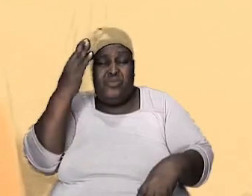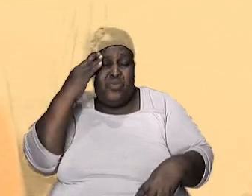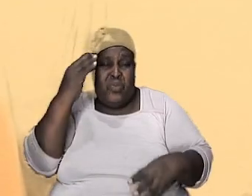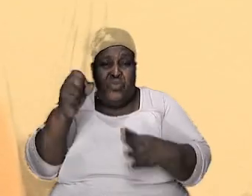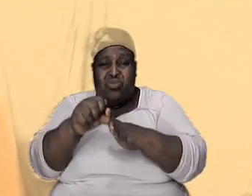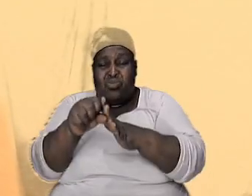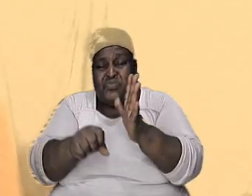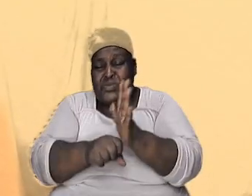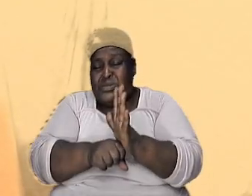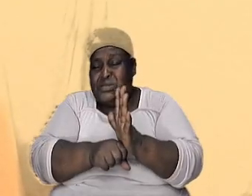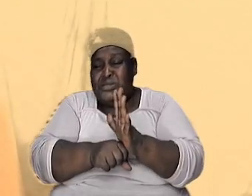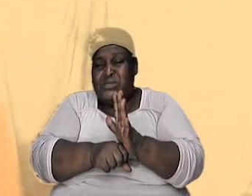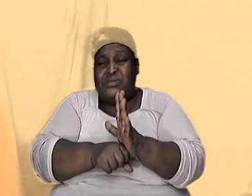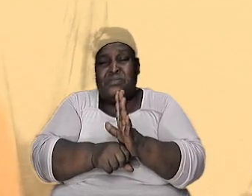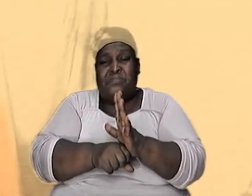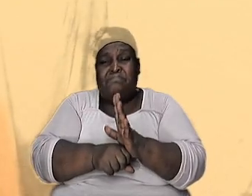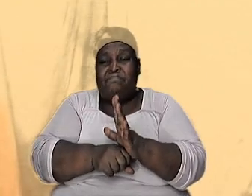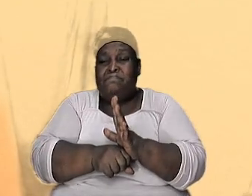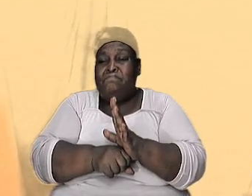that